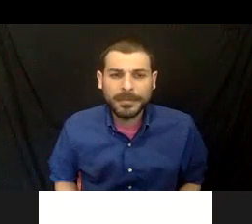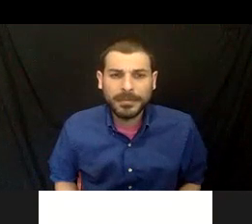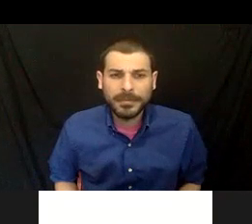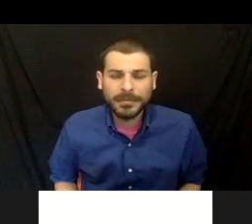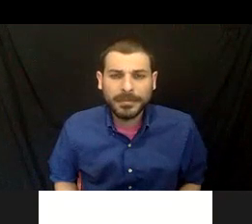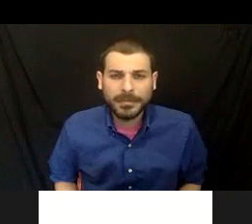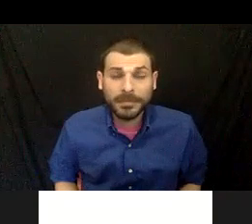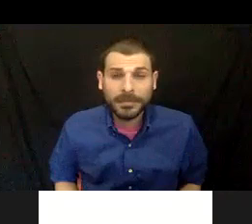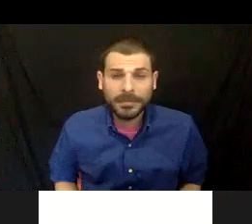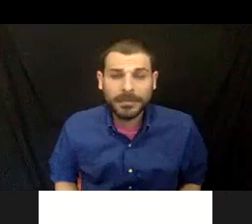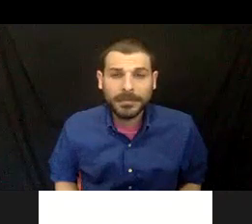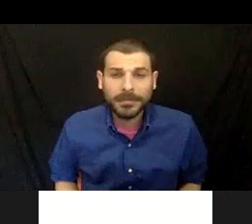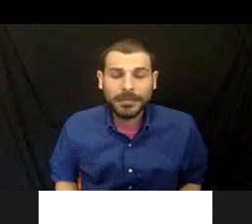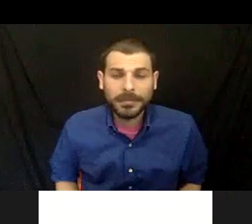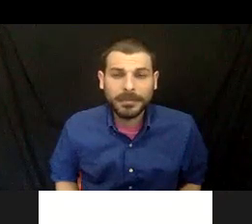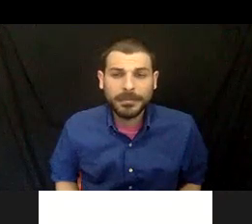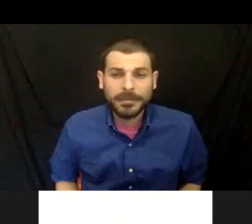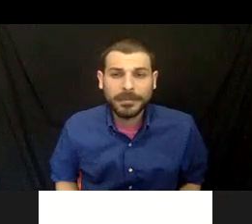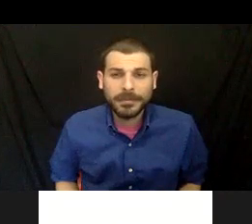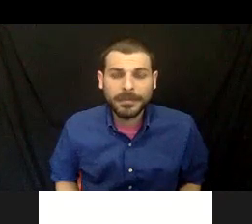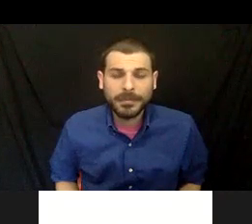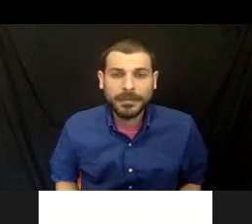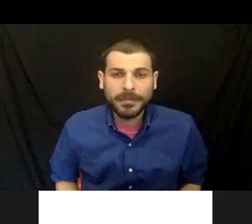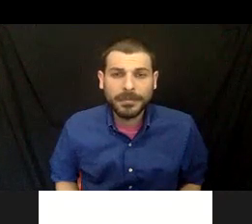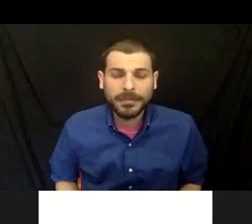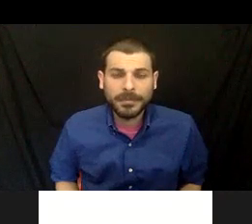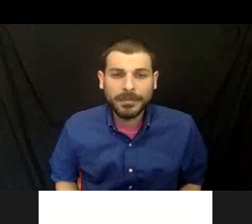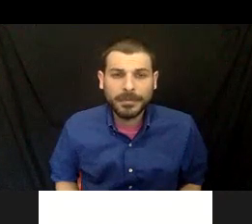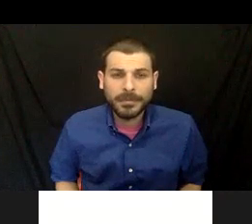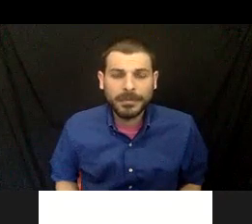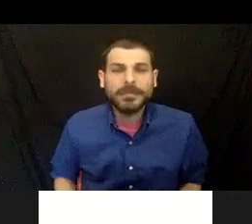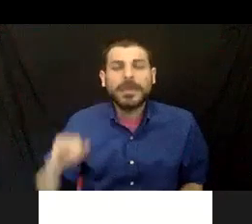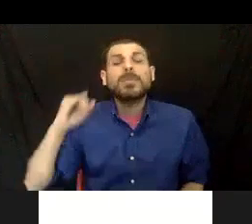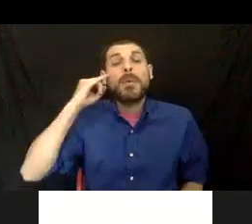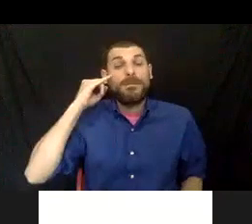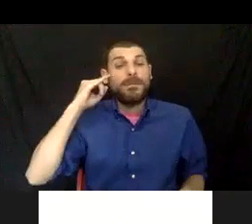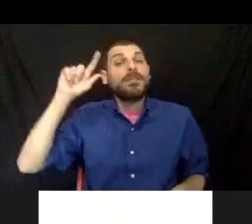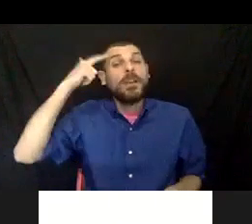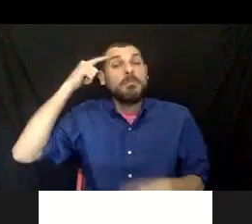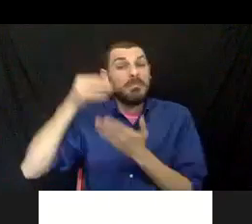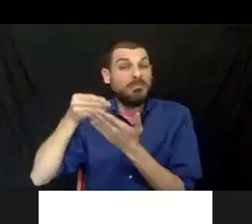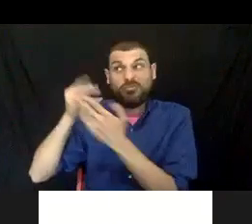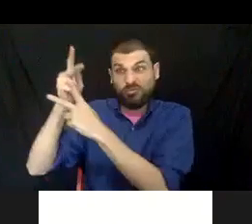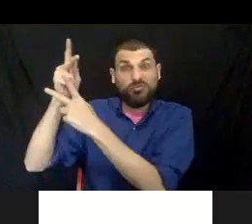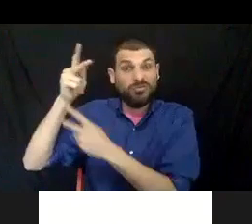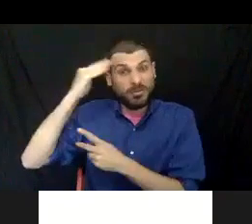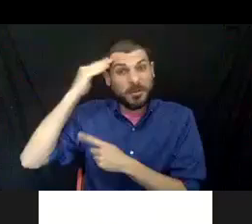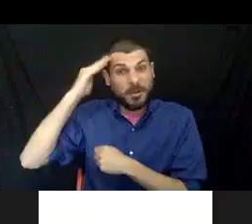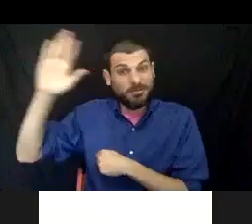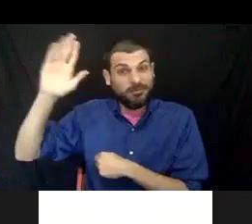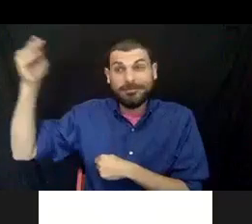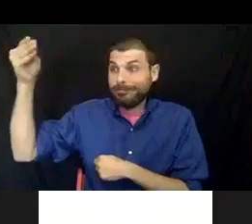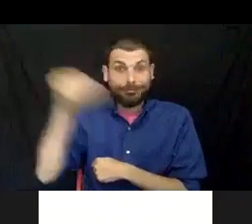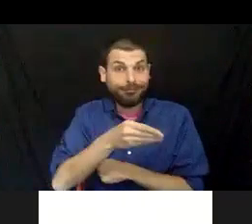stimulus funds have been deposited into your account, you